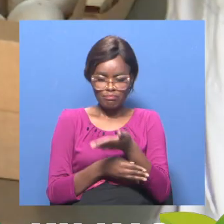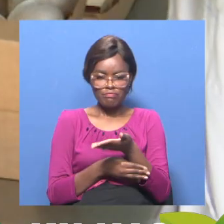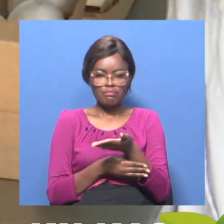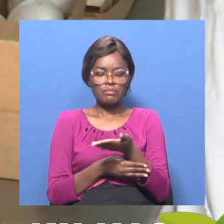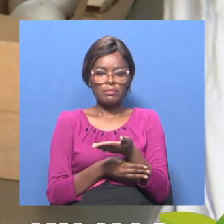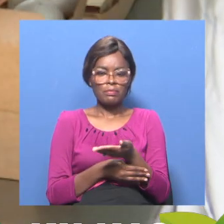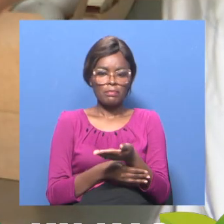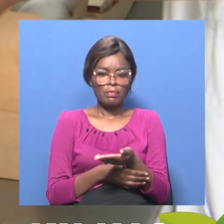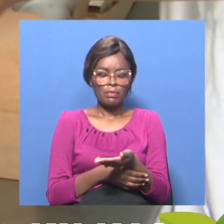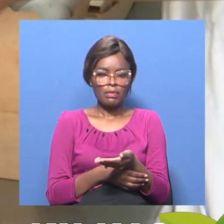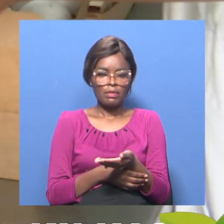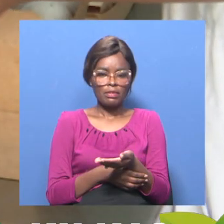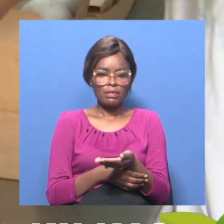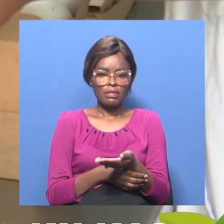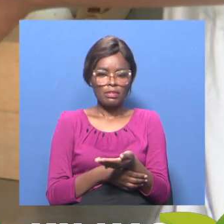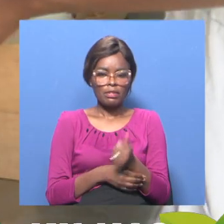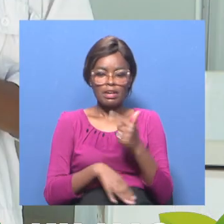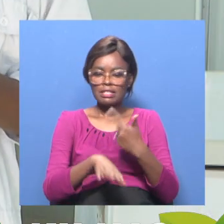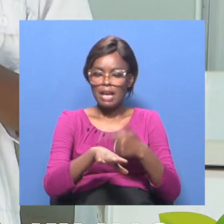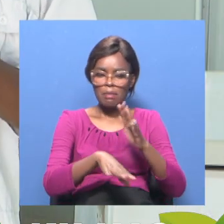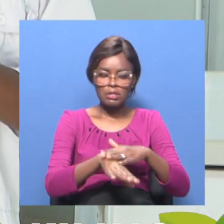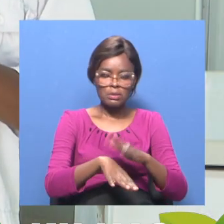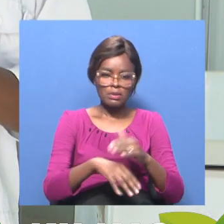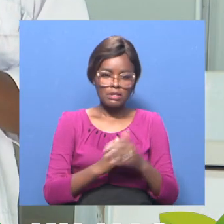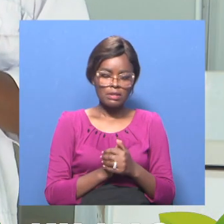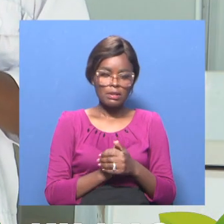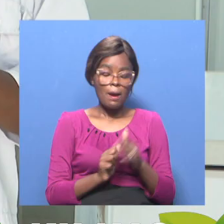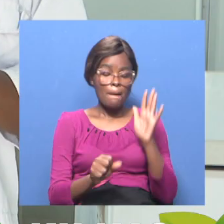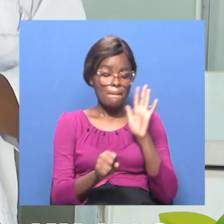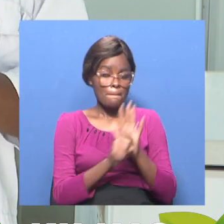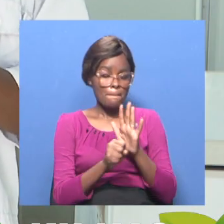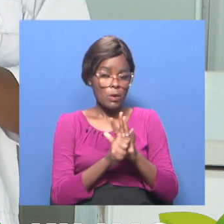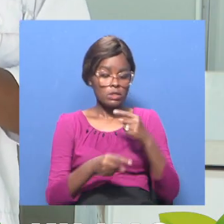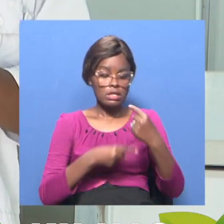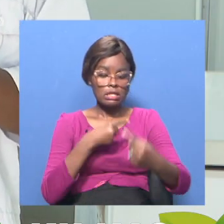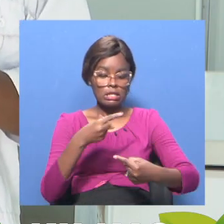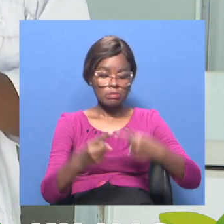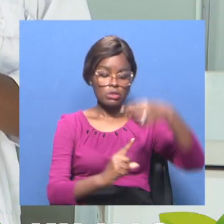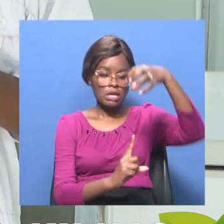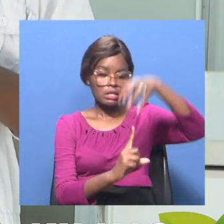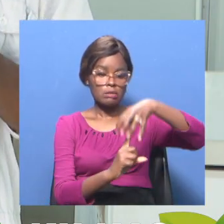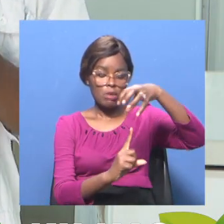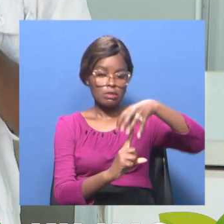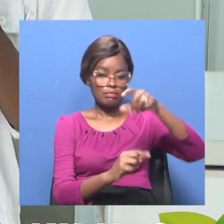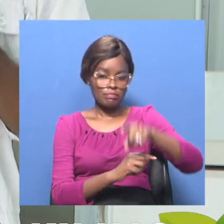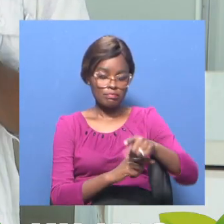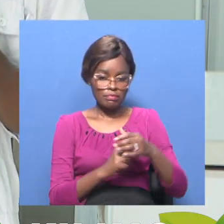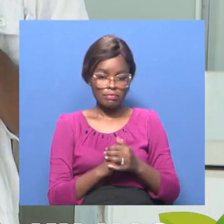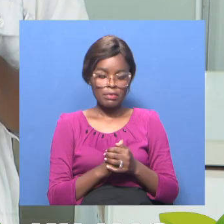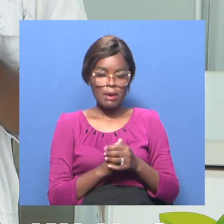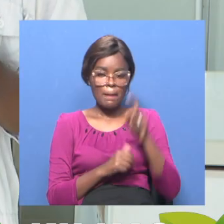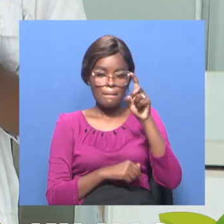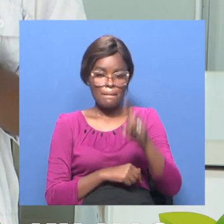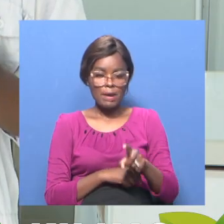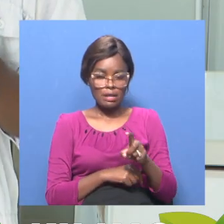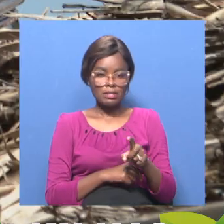good, when it's in good state? Most of the processes in the mushroom production always require us